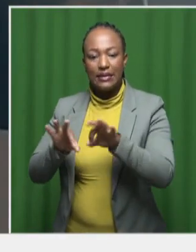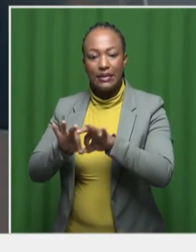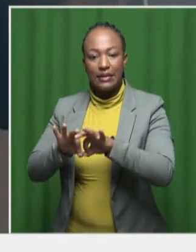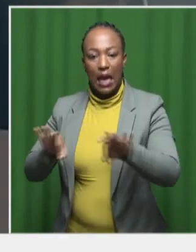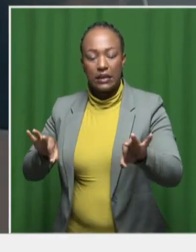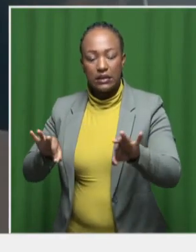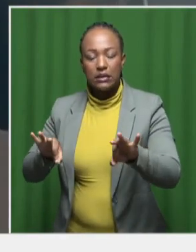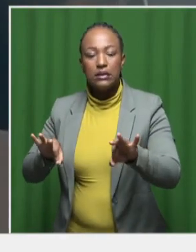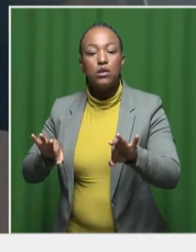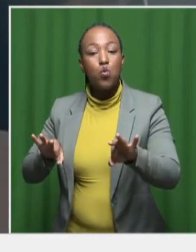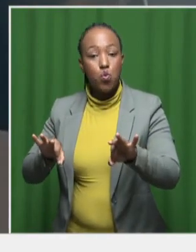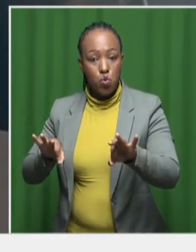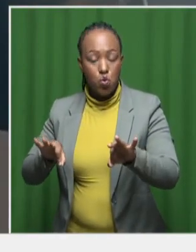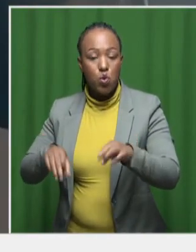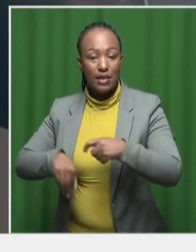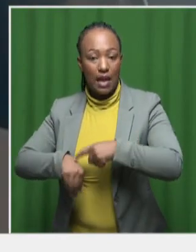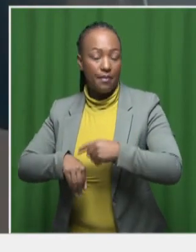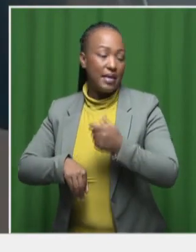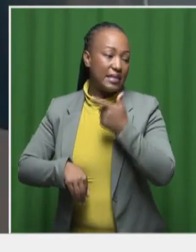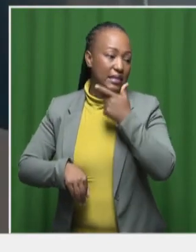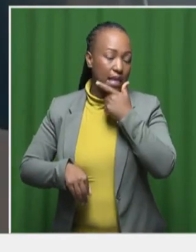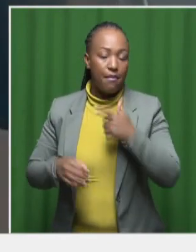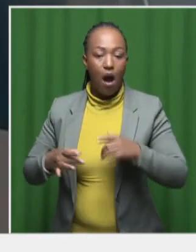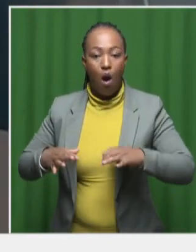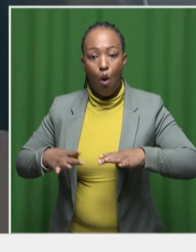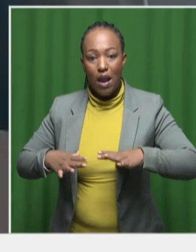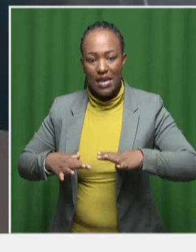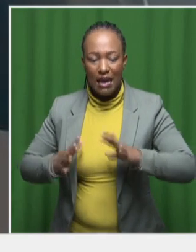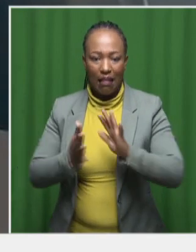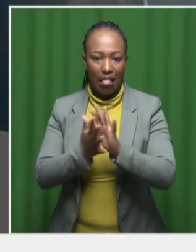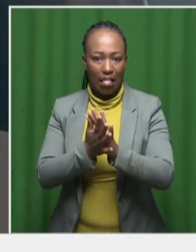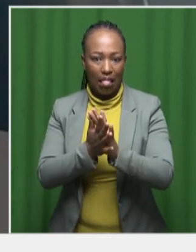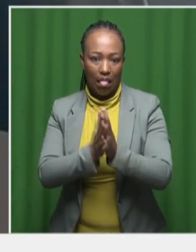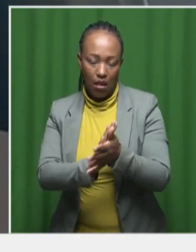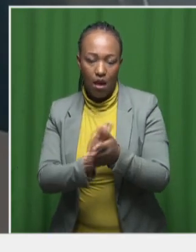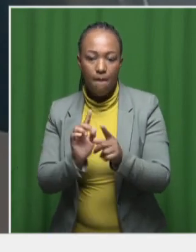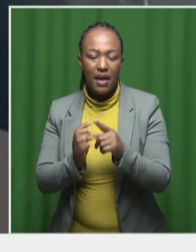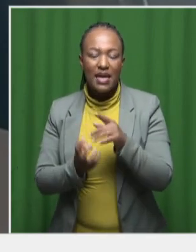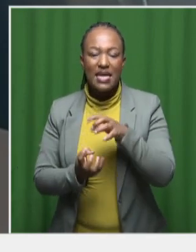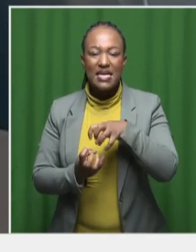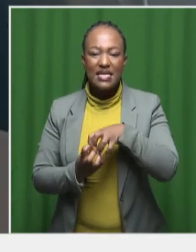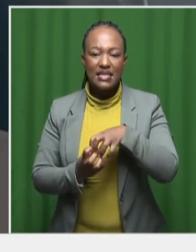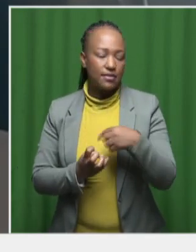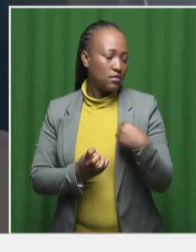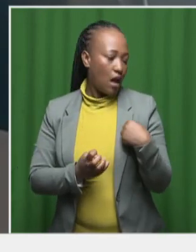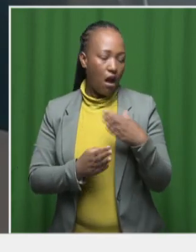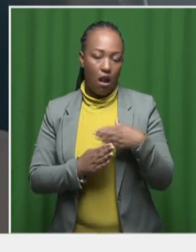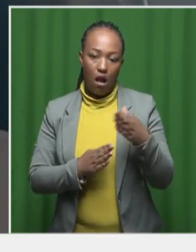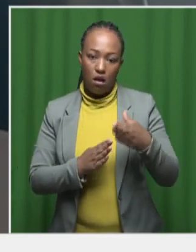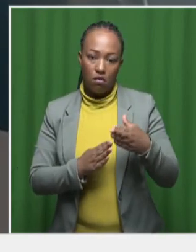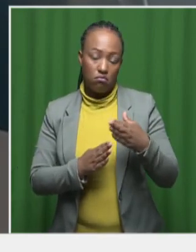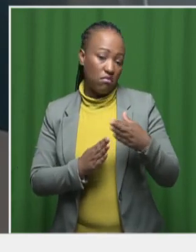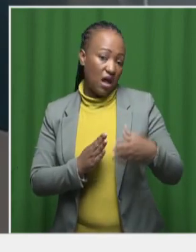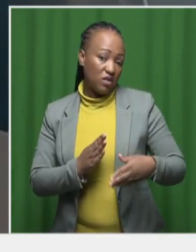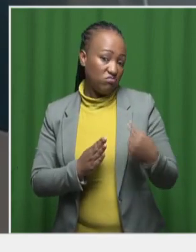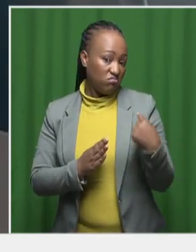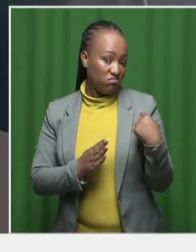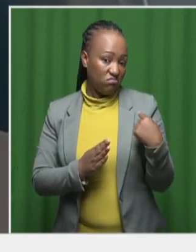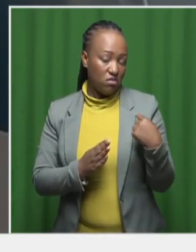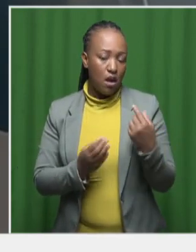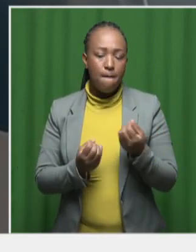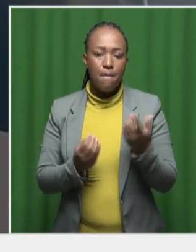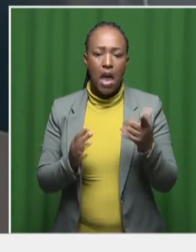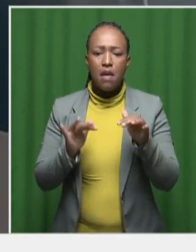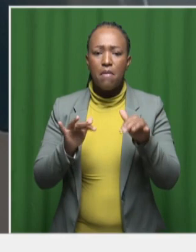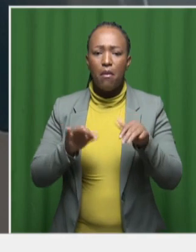December during summer holidays. But during Easter holidays now, last week, we had a number of people who were swimming in our beaches.